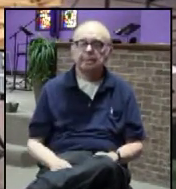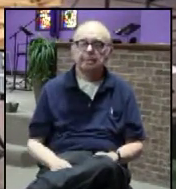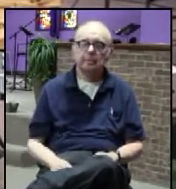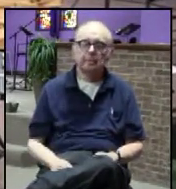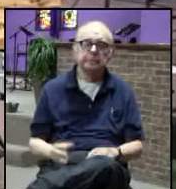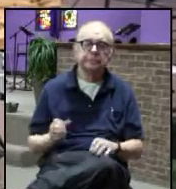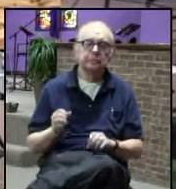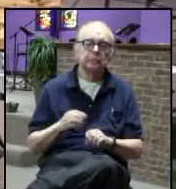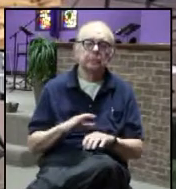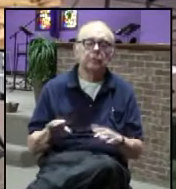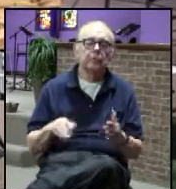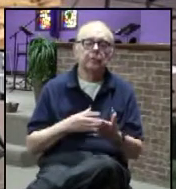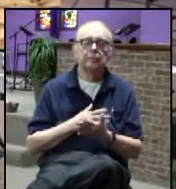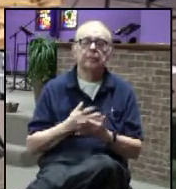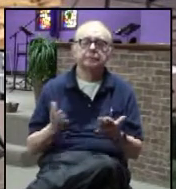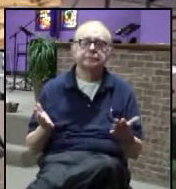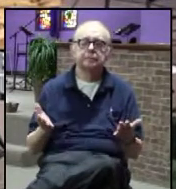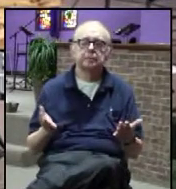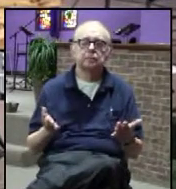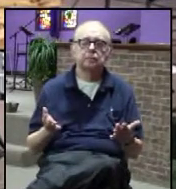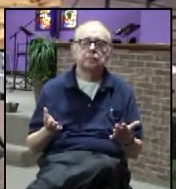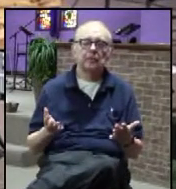you got to do something.